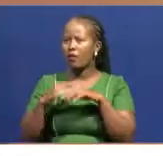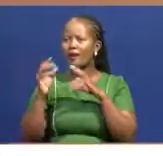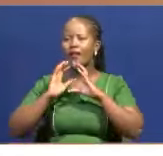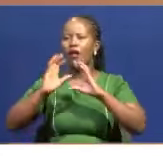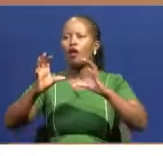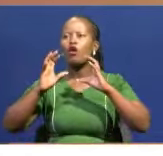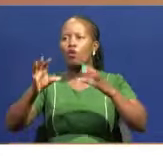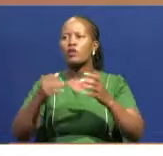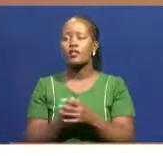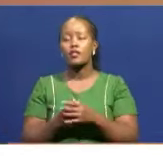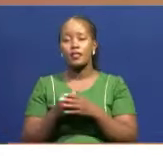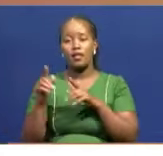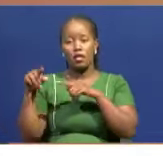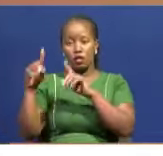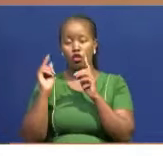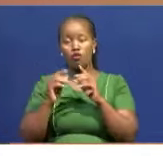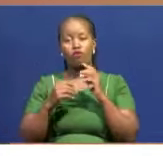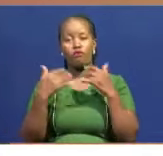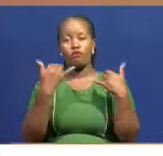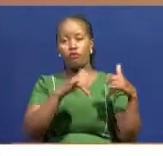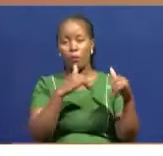Series in 2003.